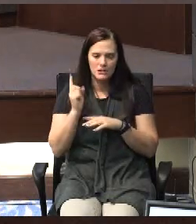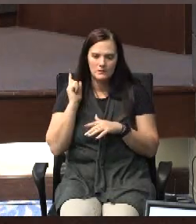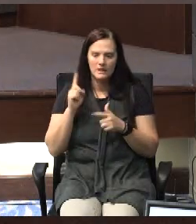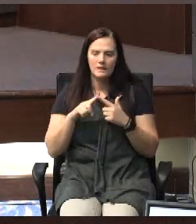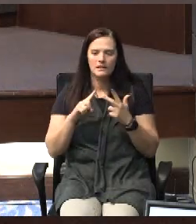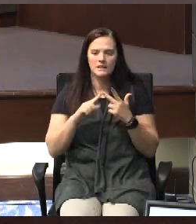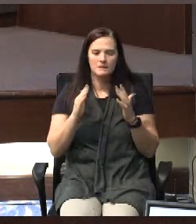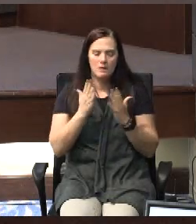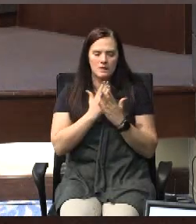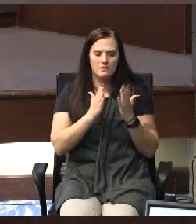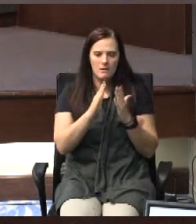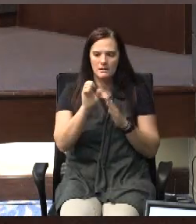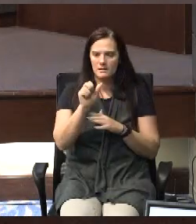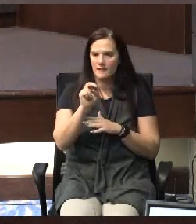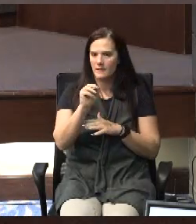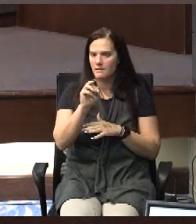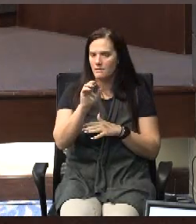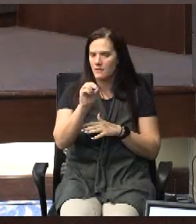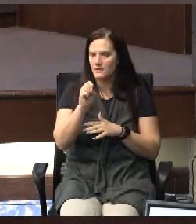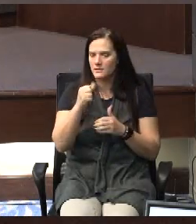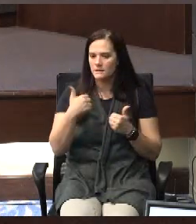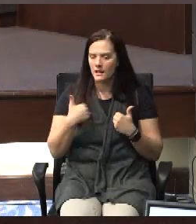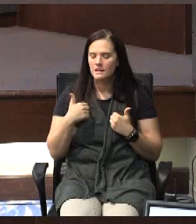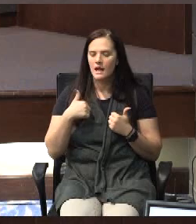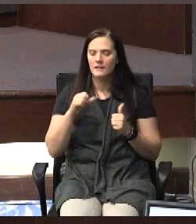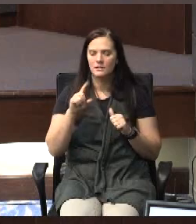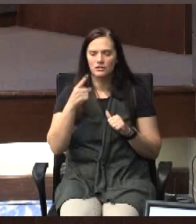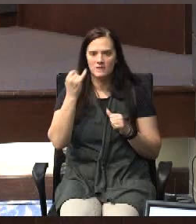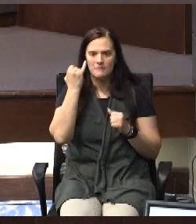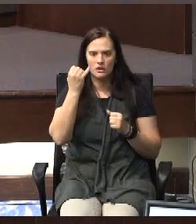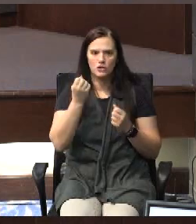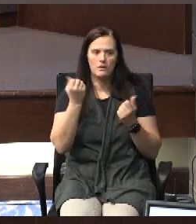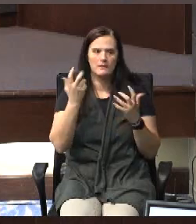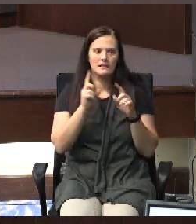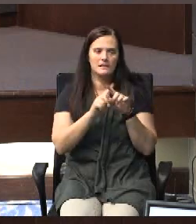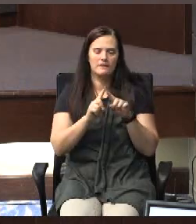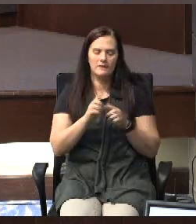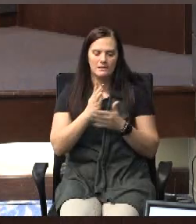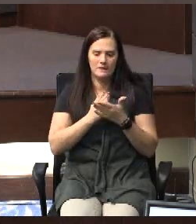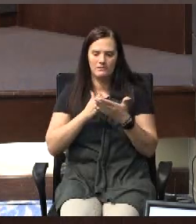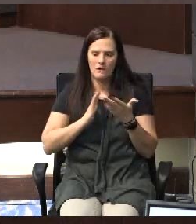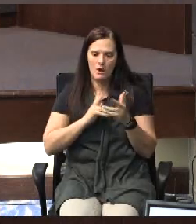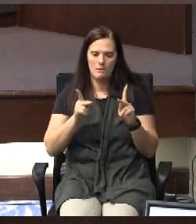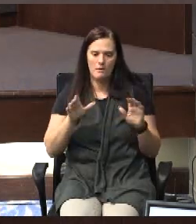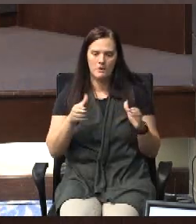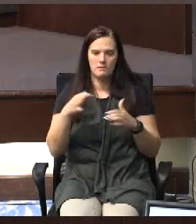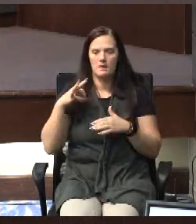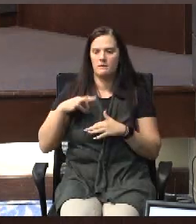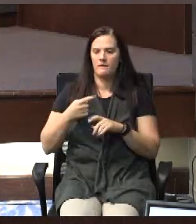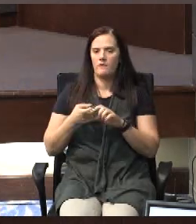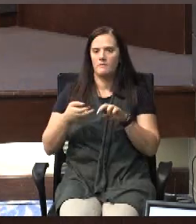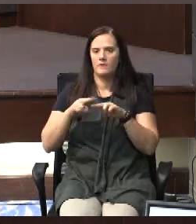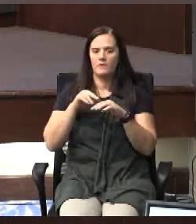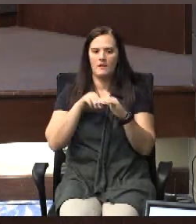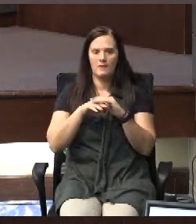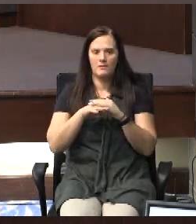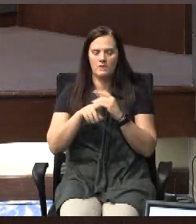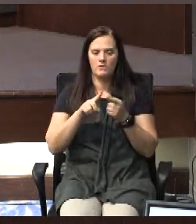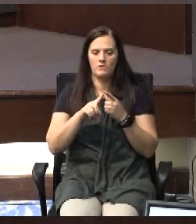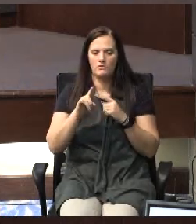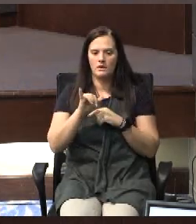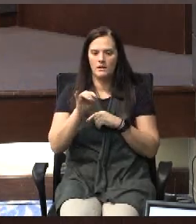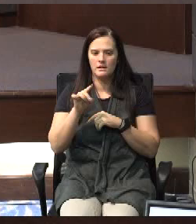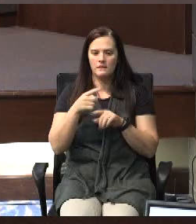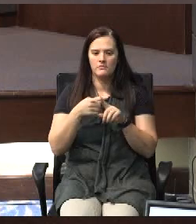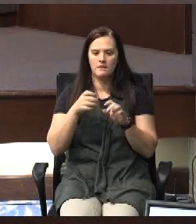peer city, San Marcos, has this. I can just imagine so many different segments of our population benefiting from increased access to IDs,